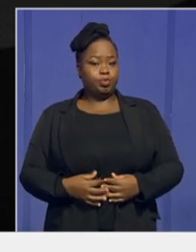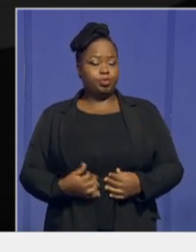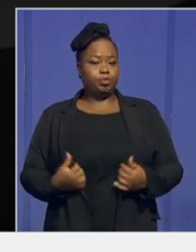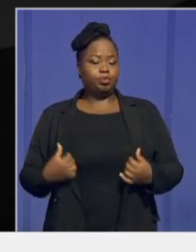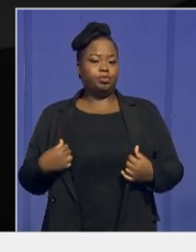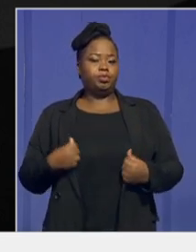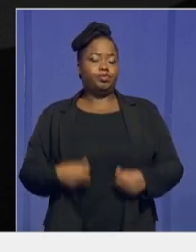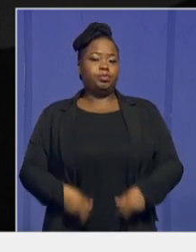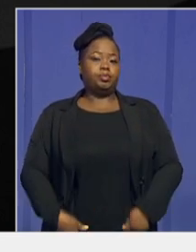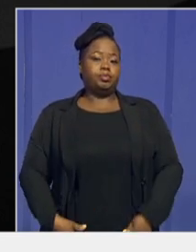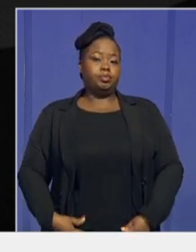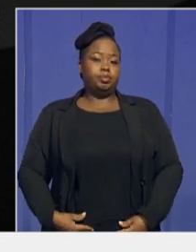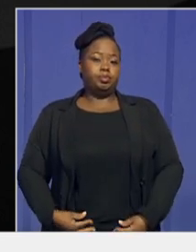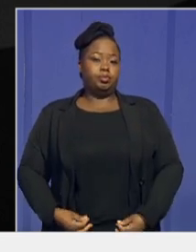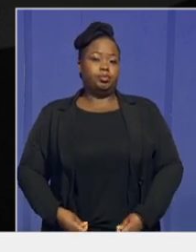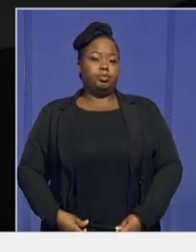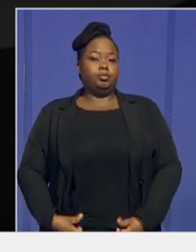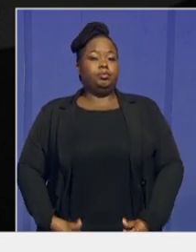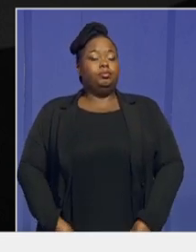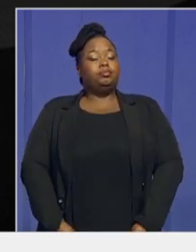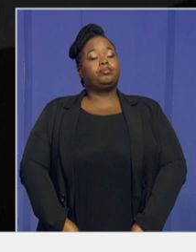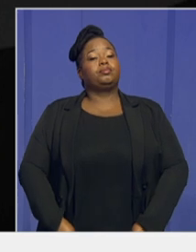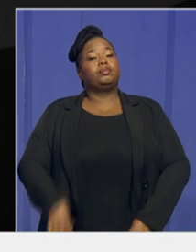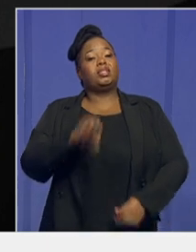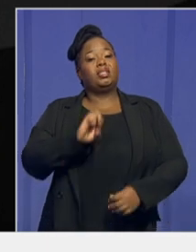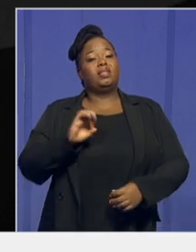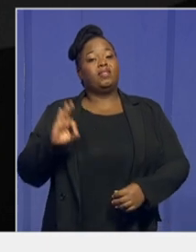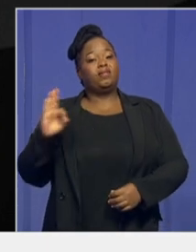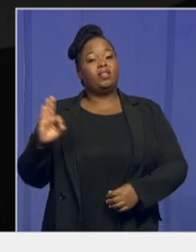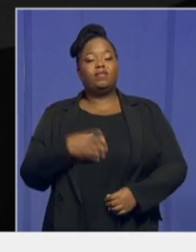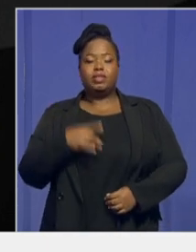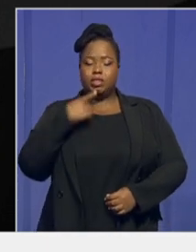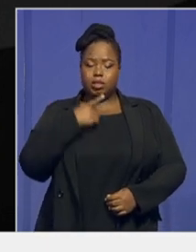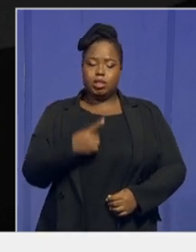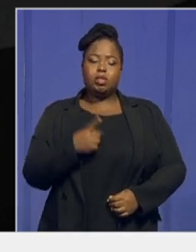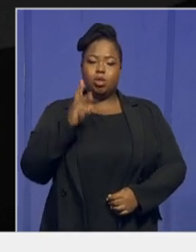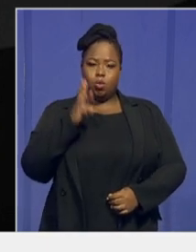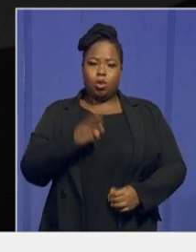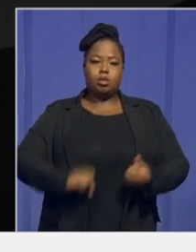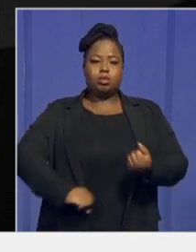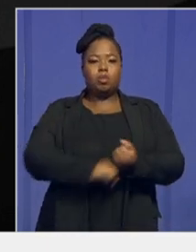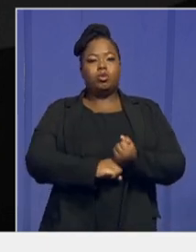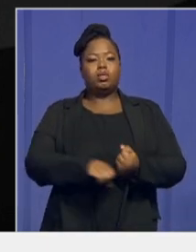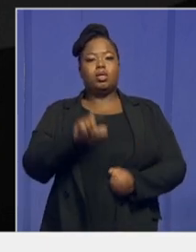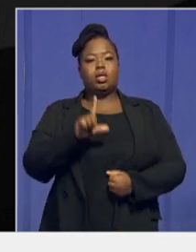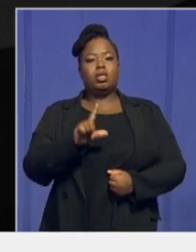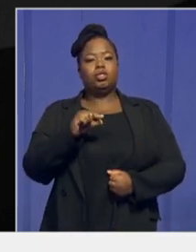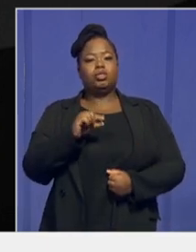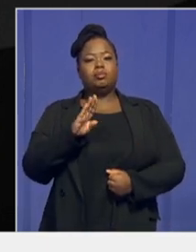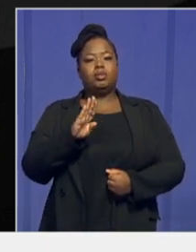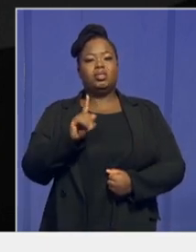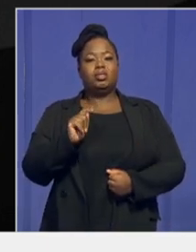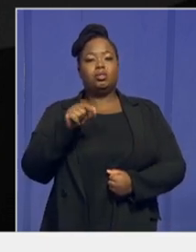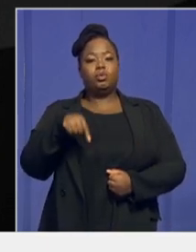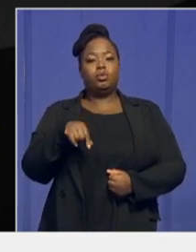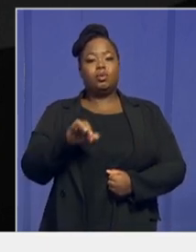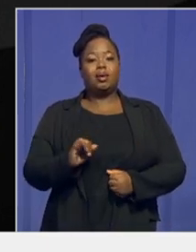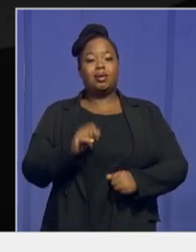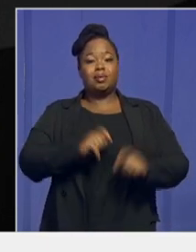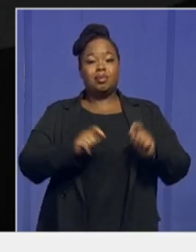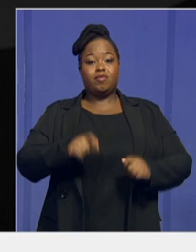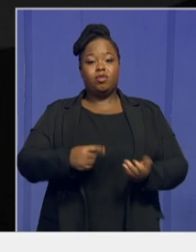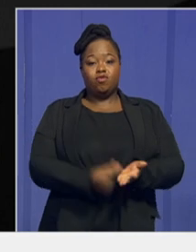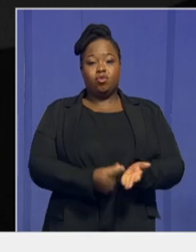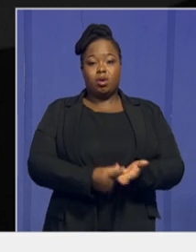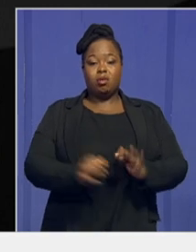maintains that it is in solidarity with the LGBTQI community of Uganda and all people of Africa and the world. And we